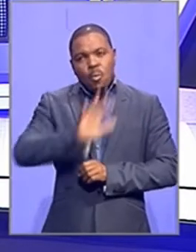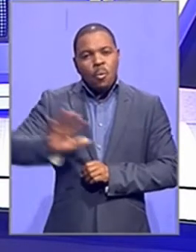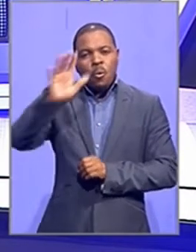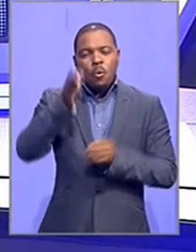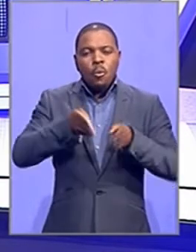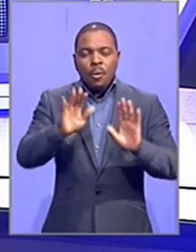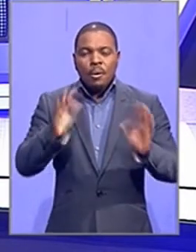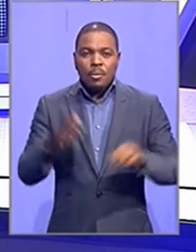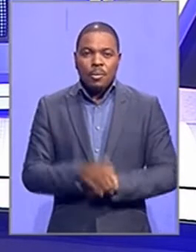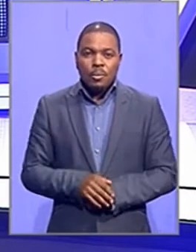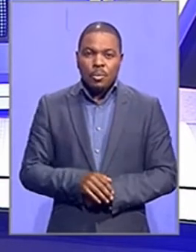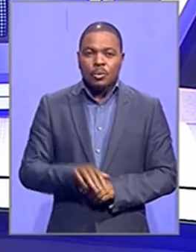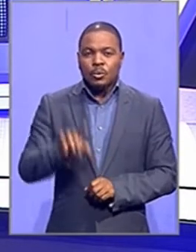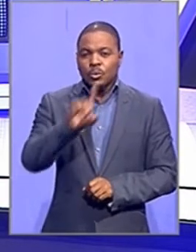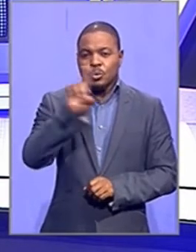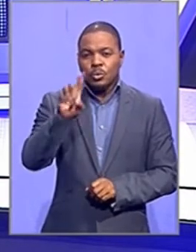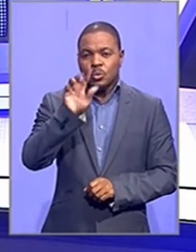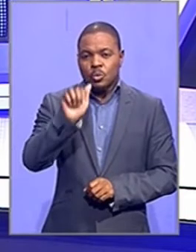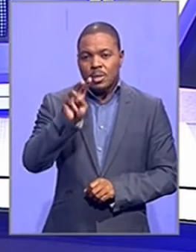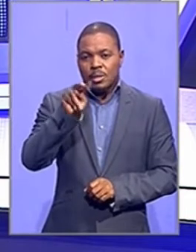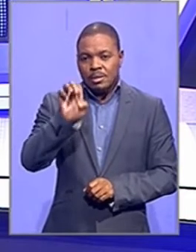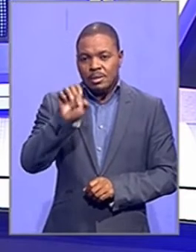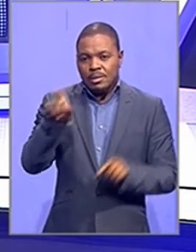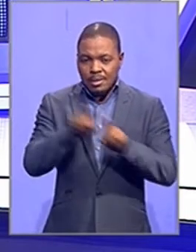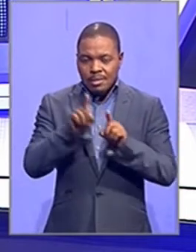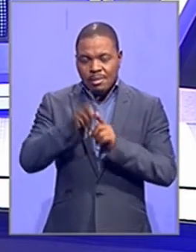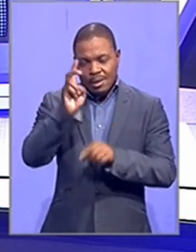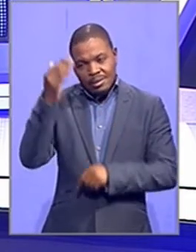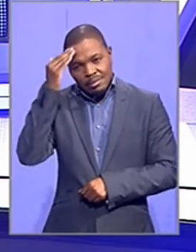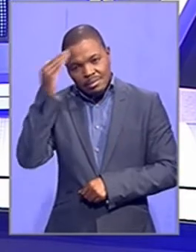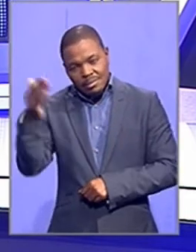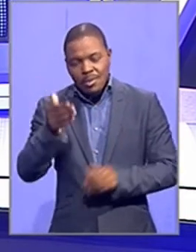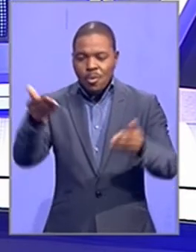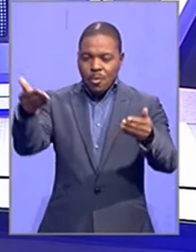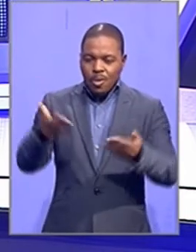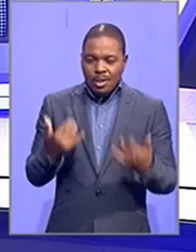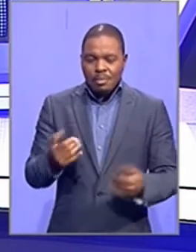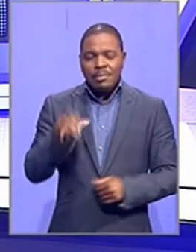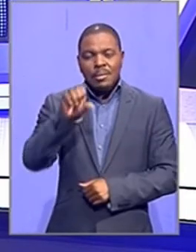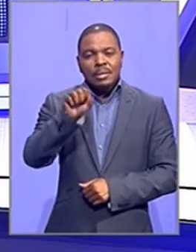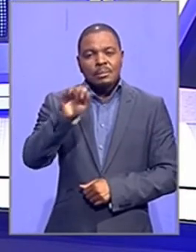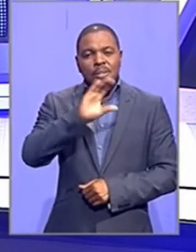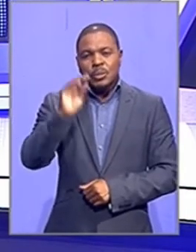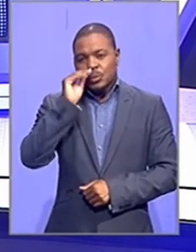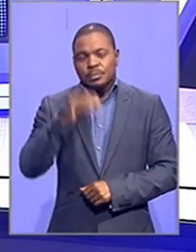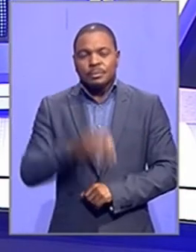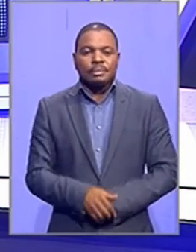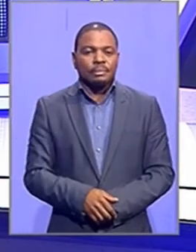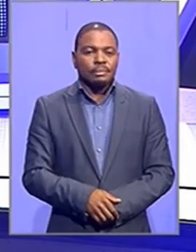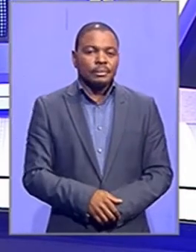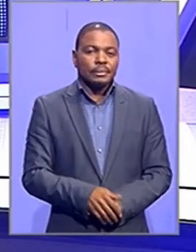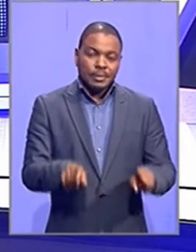Zwane le mo pakeng ya paka ya paseka madumega a fele wa amogetswe mo dikganyeng tsa SABC 2.